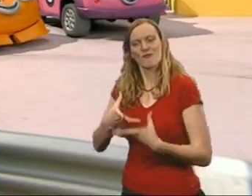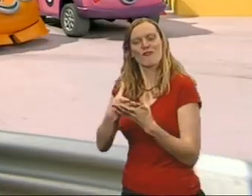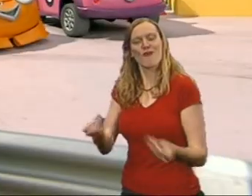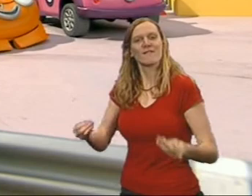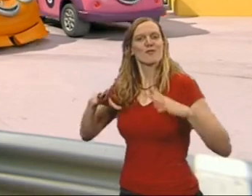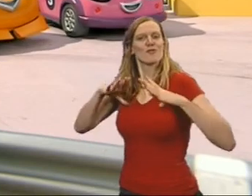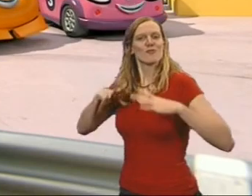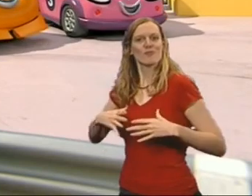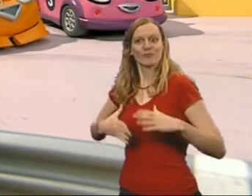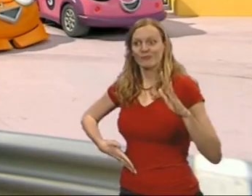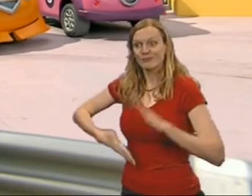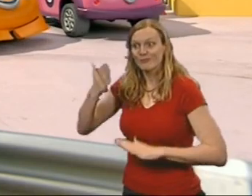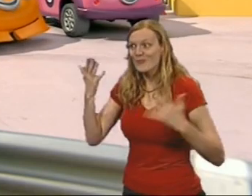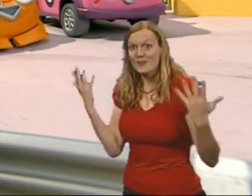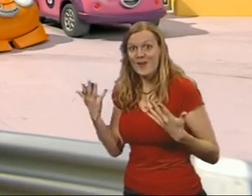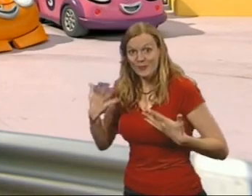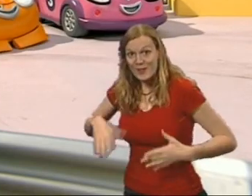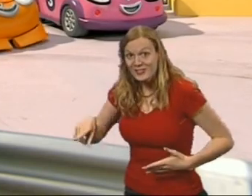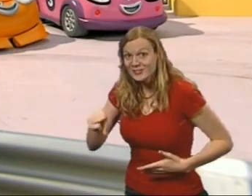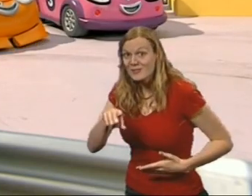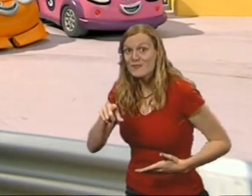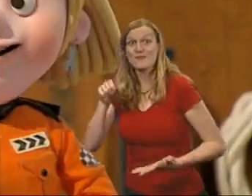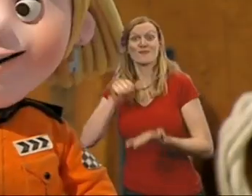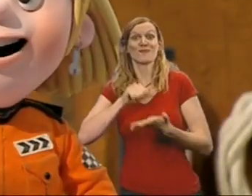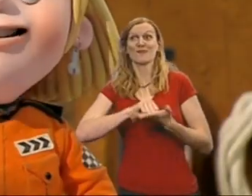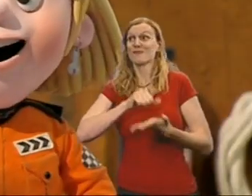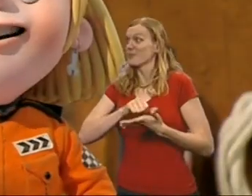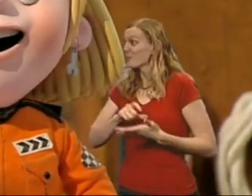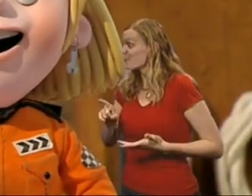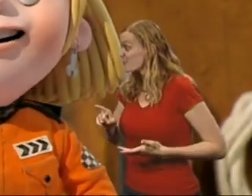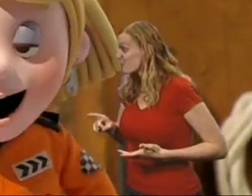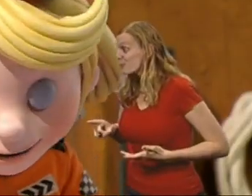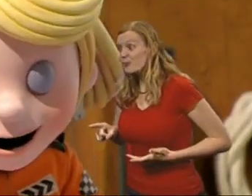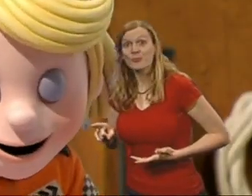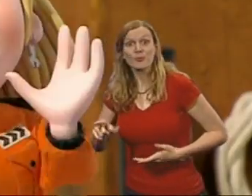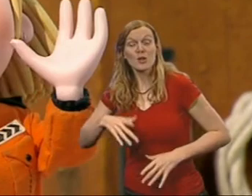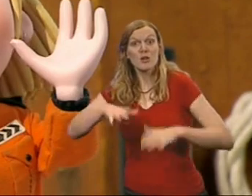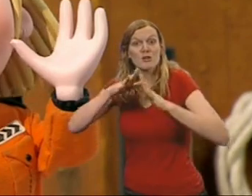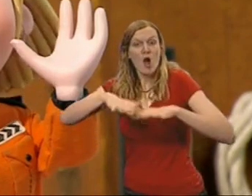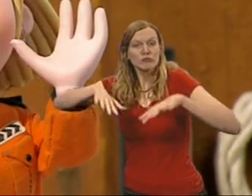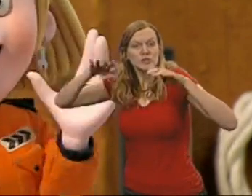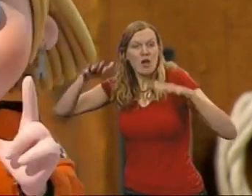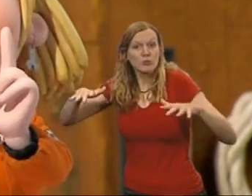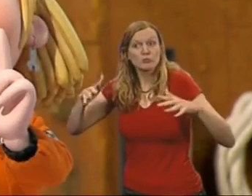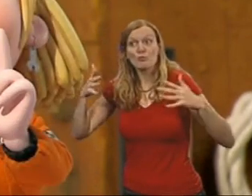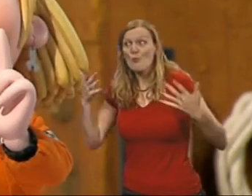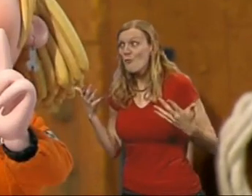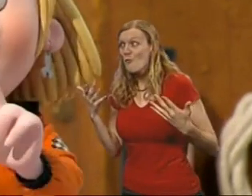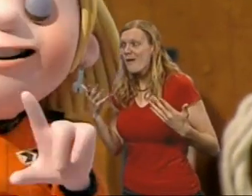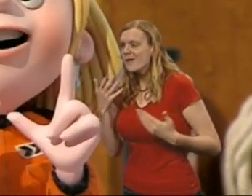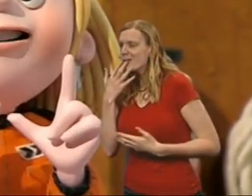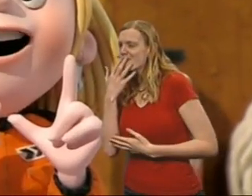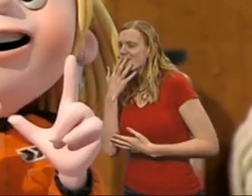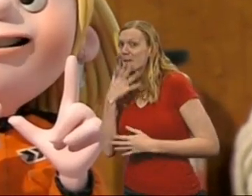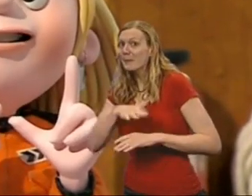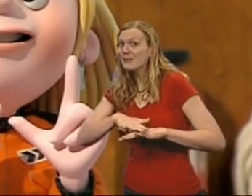that? Fantastic! Fantastic! Excellent! You can go to the countryside or,